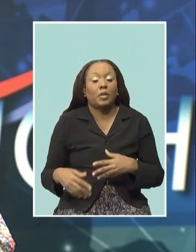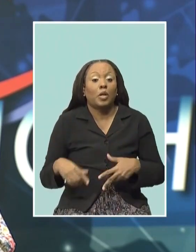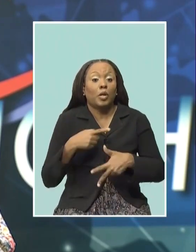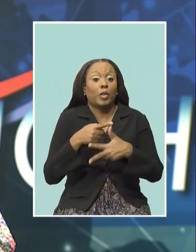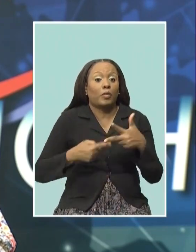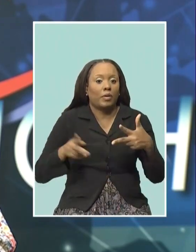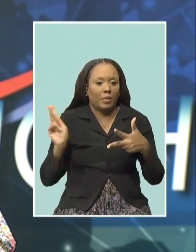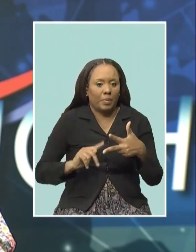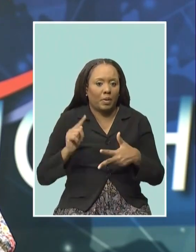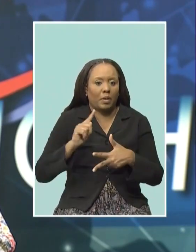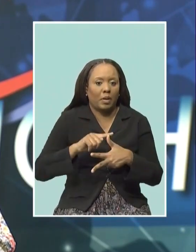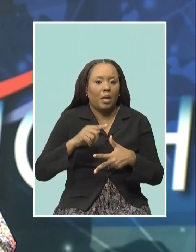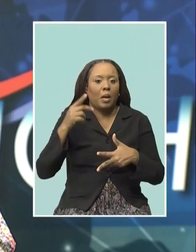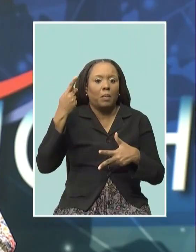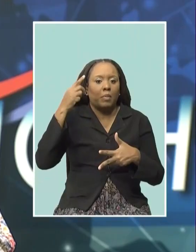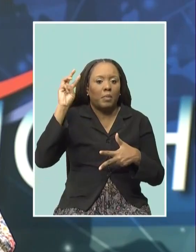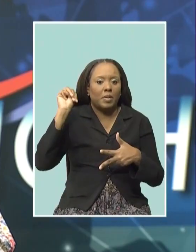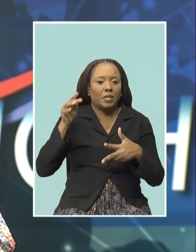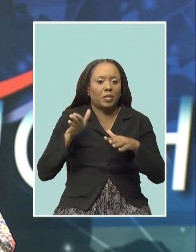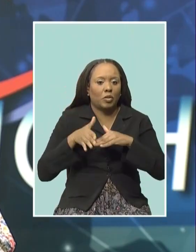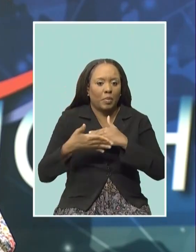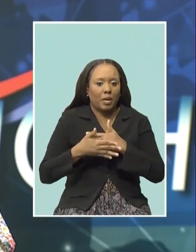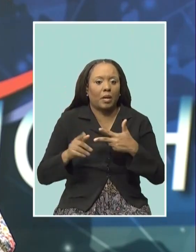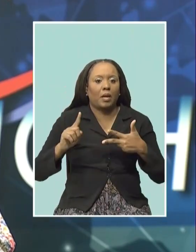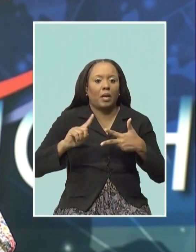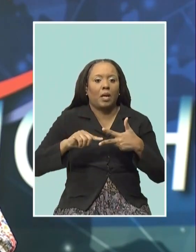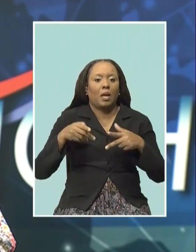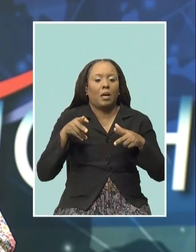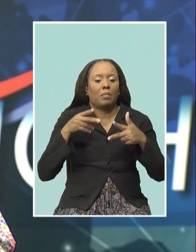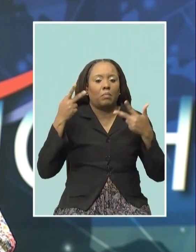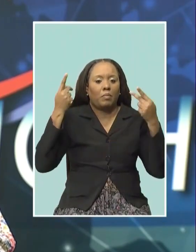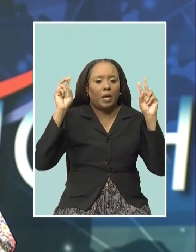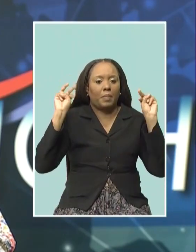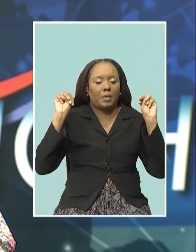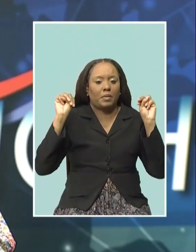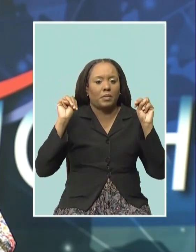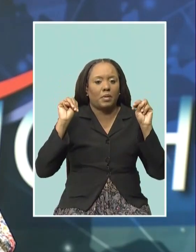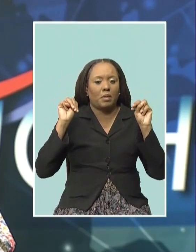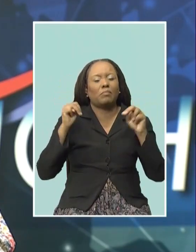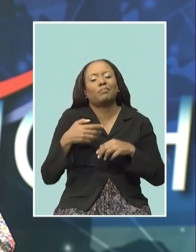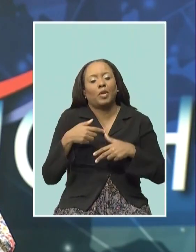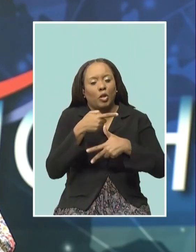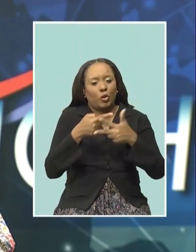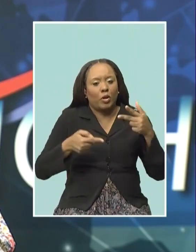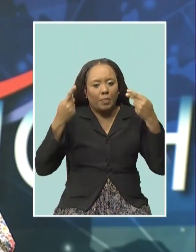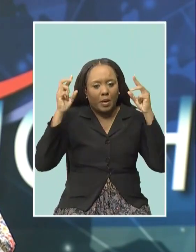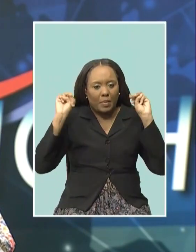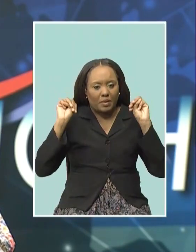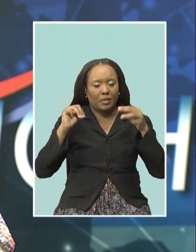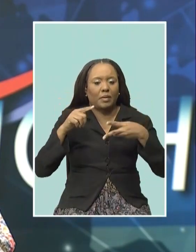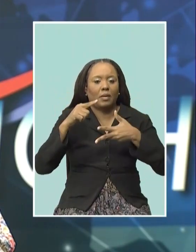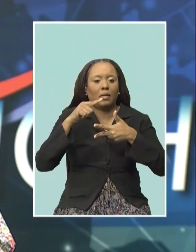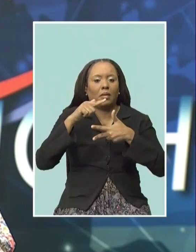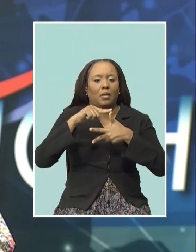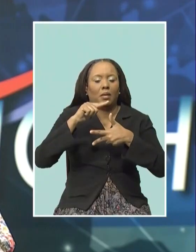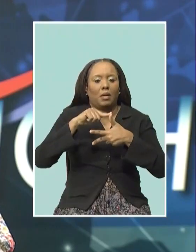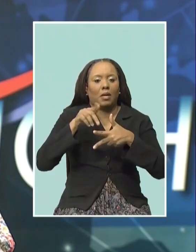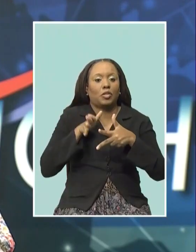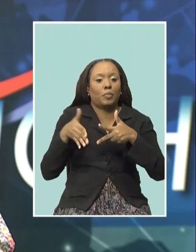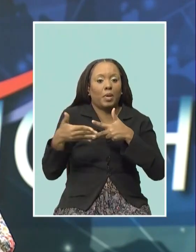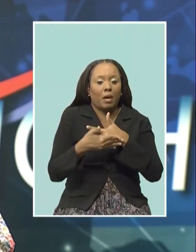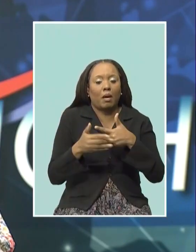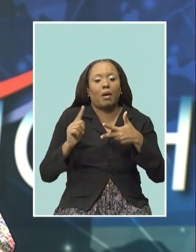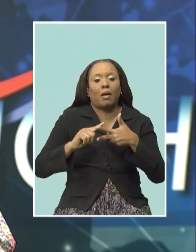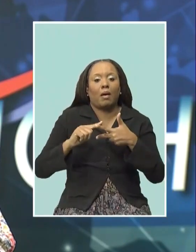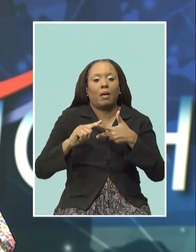P.J. Patterson, as well as Prime Minister of Grenada Dickon Mitchell. Don Rojas, the Vincentian-born Director of Communications and